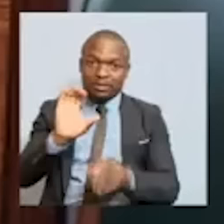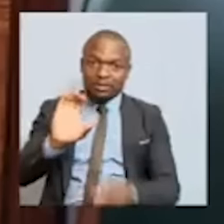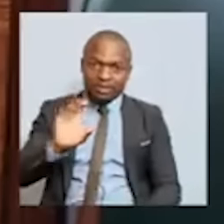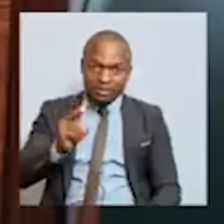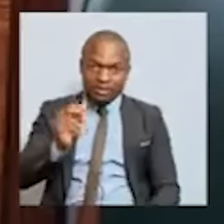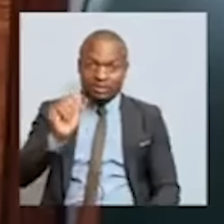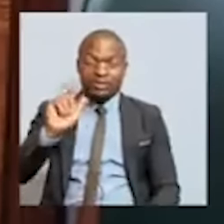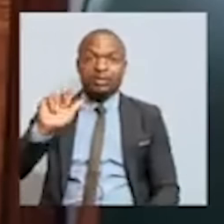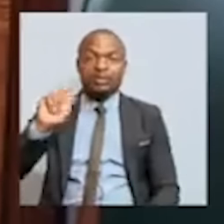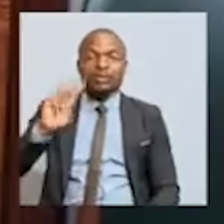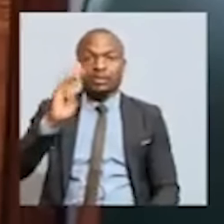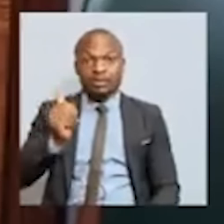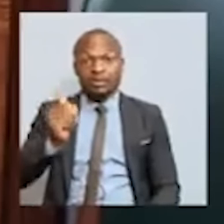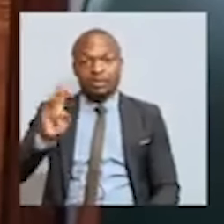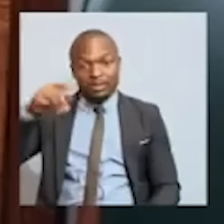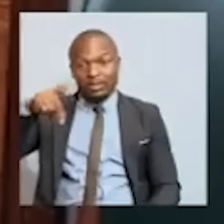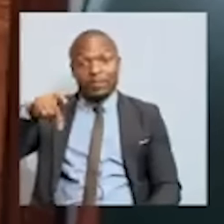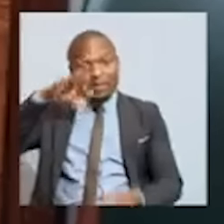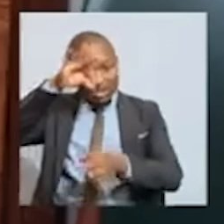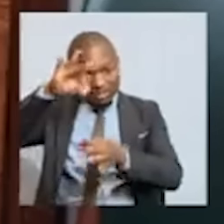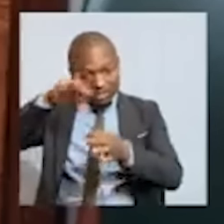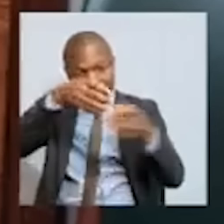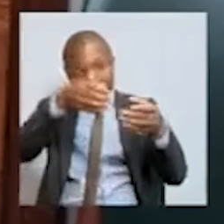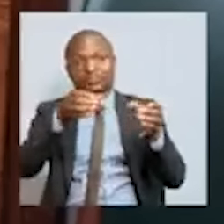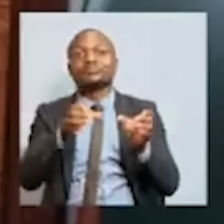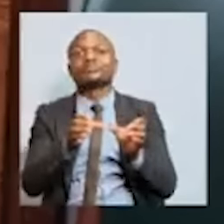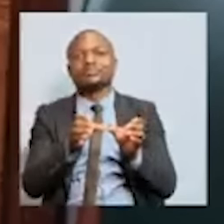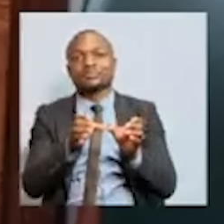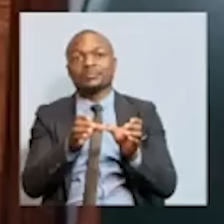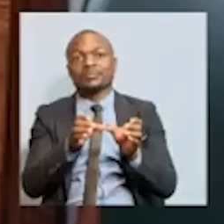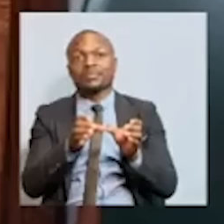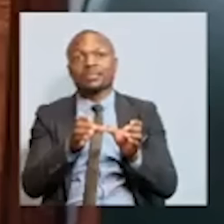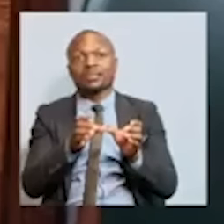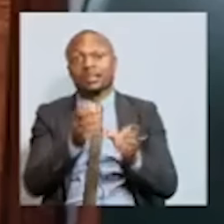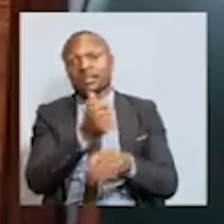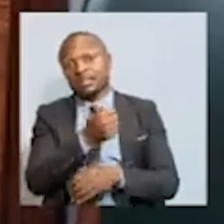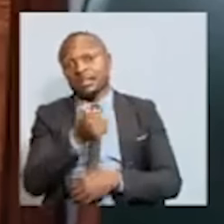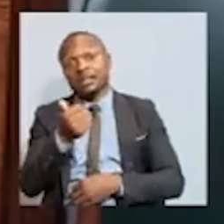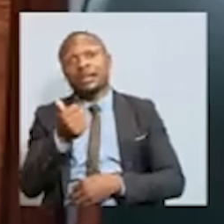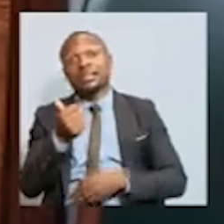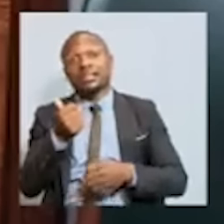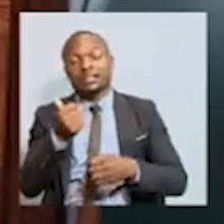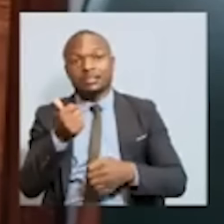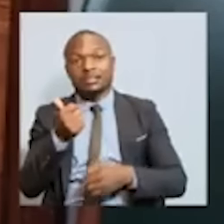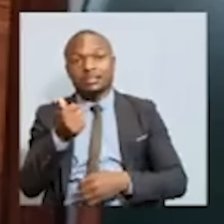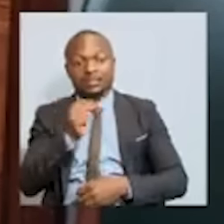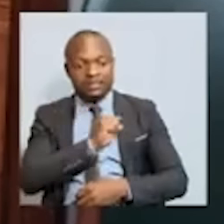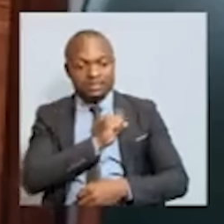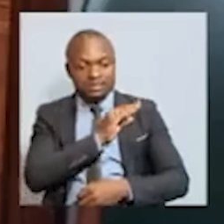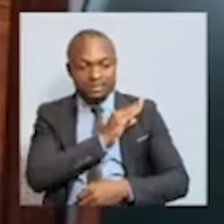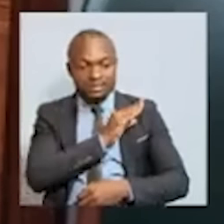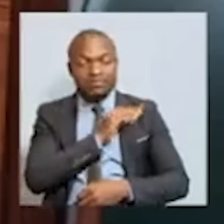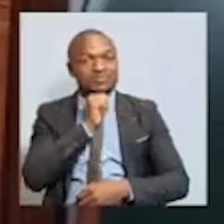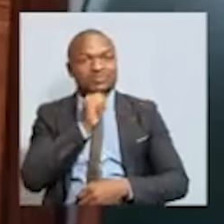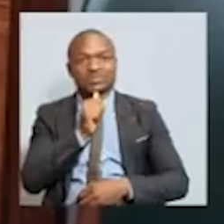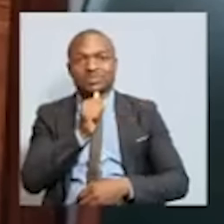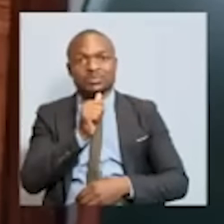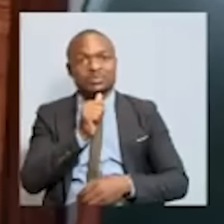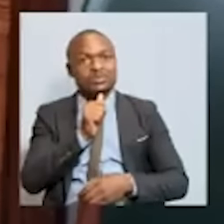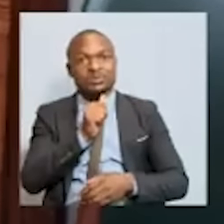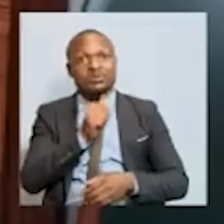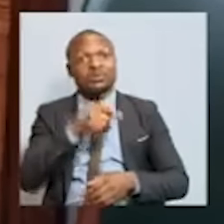of Parliament for Kawambwa Constituency, and unnamed support staff. Mr. Munir Zulu